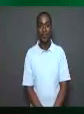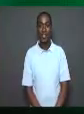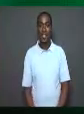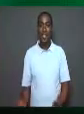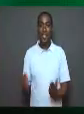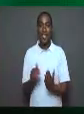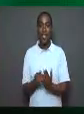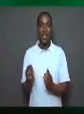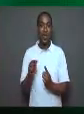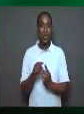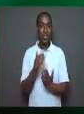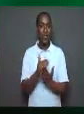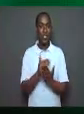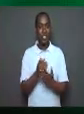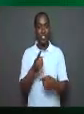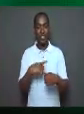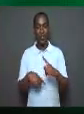Let's get back to our lesson.